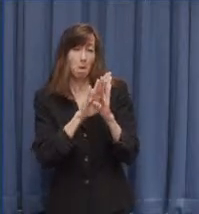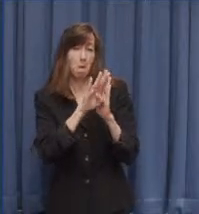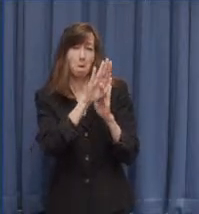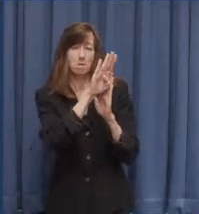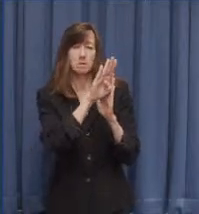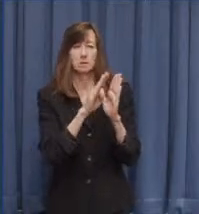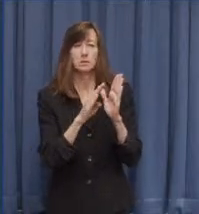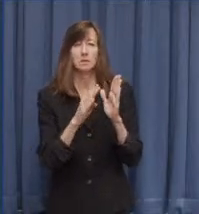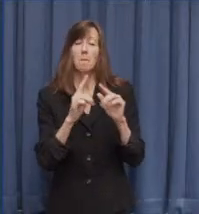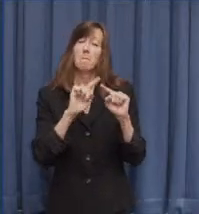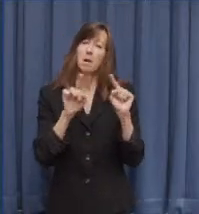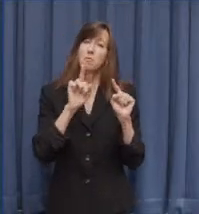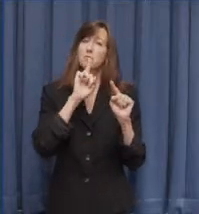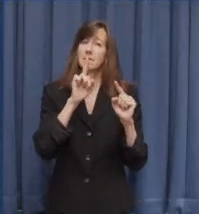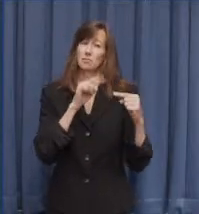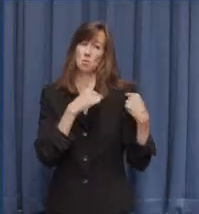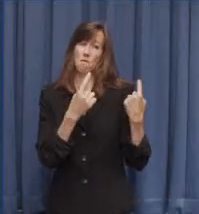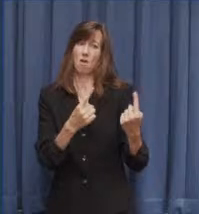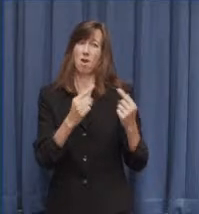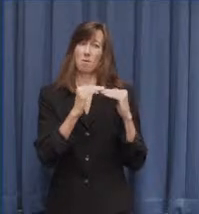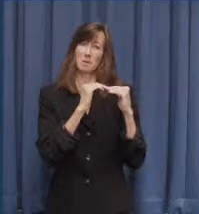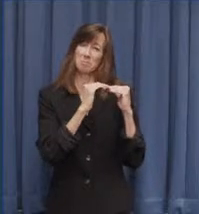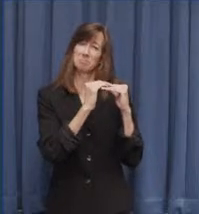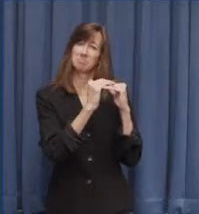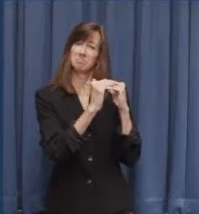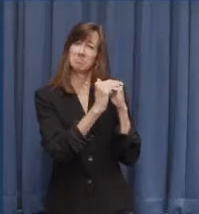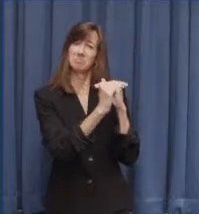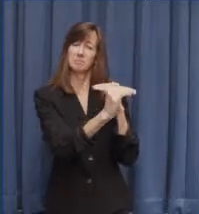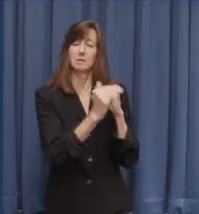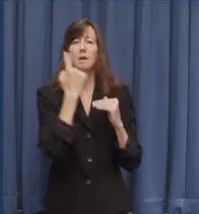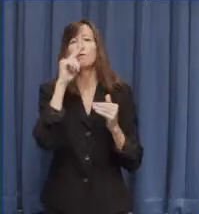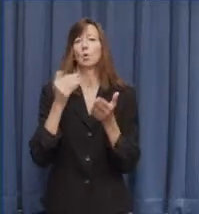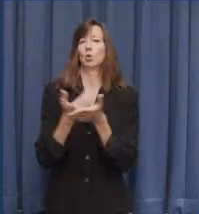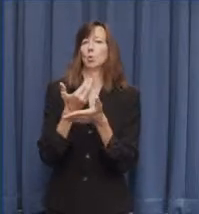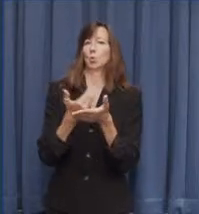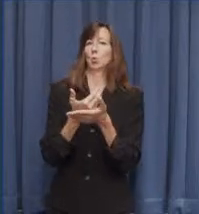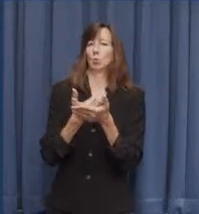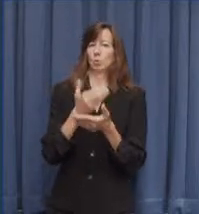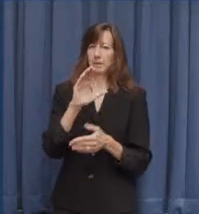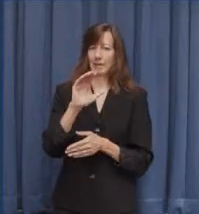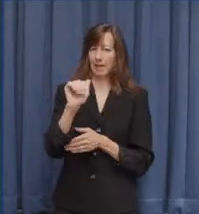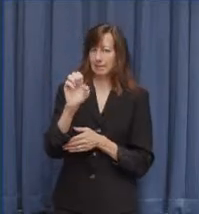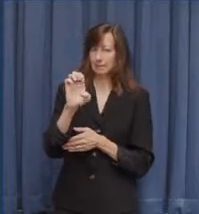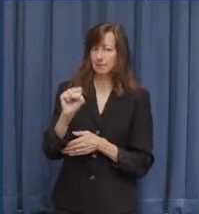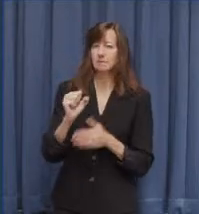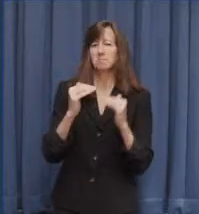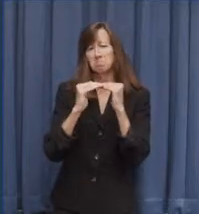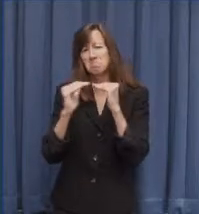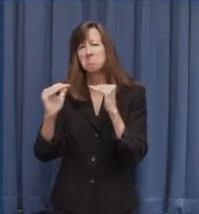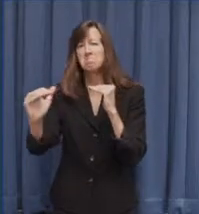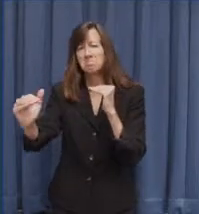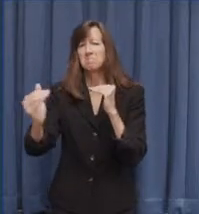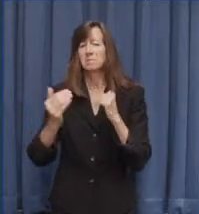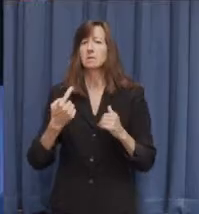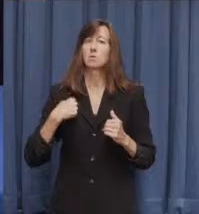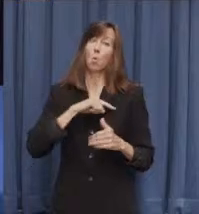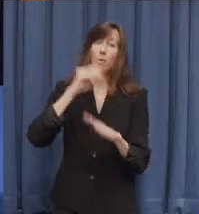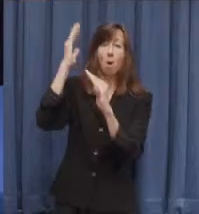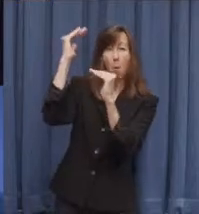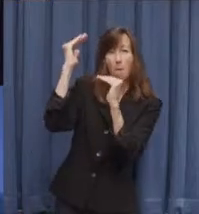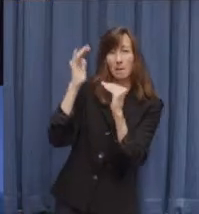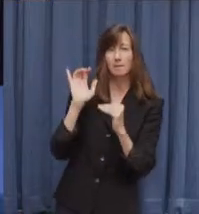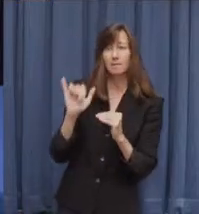overall in the terms of the number of new cases. So that is encouraging, and that's what we were hoping for, and that's a result of